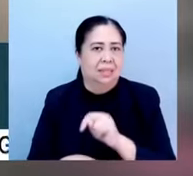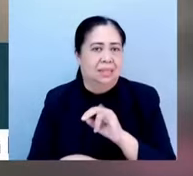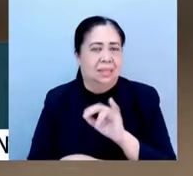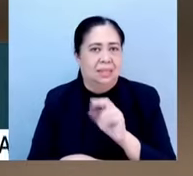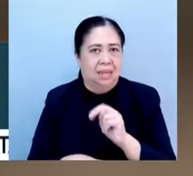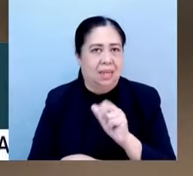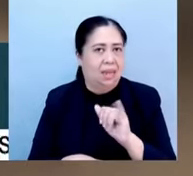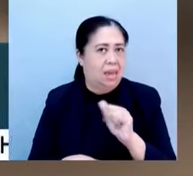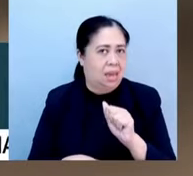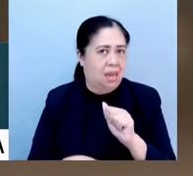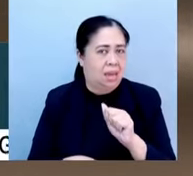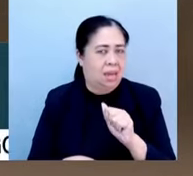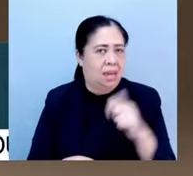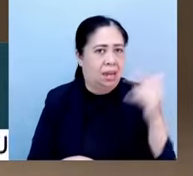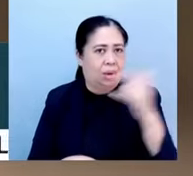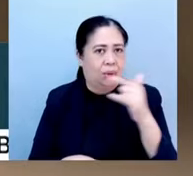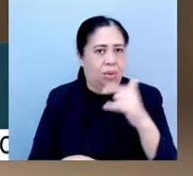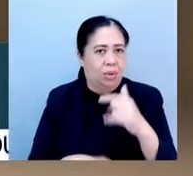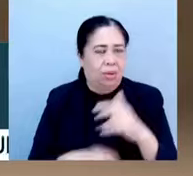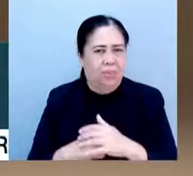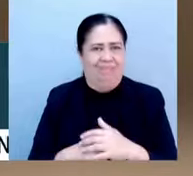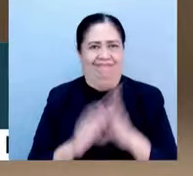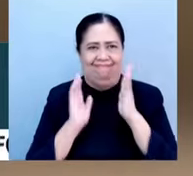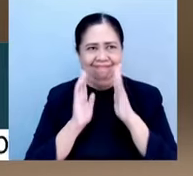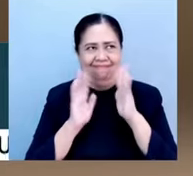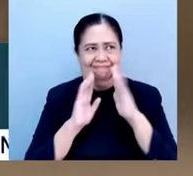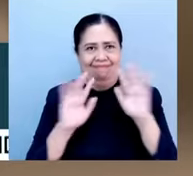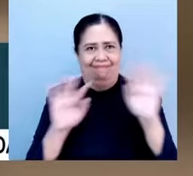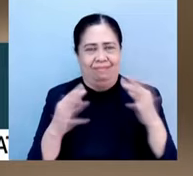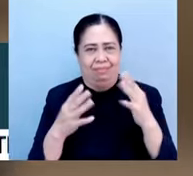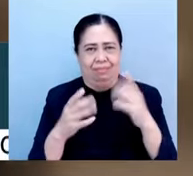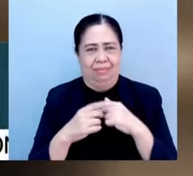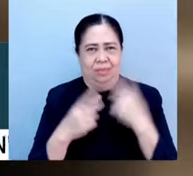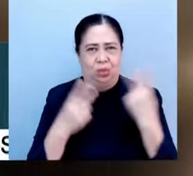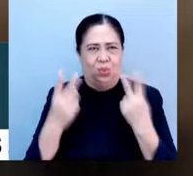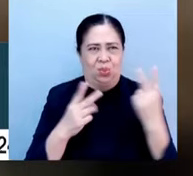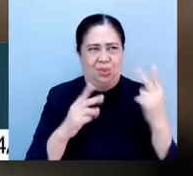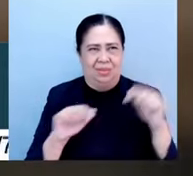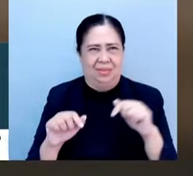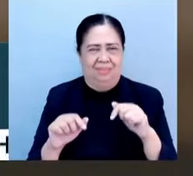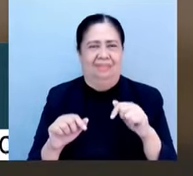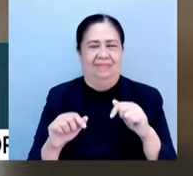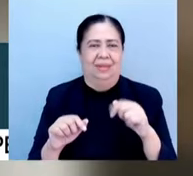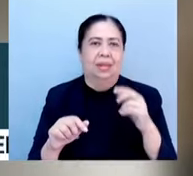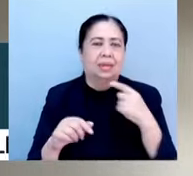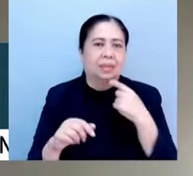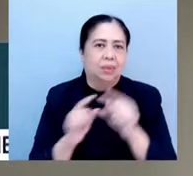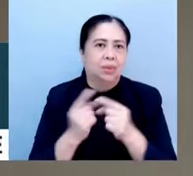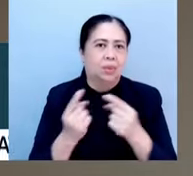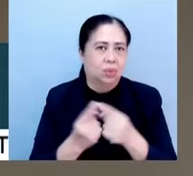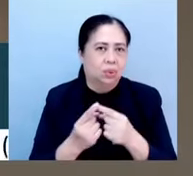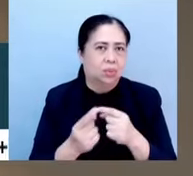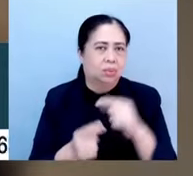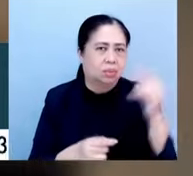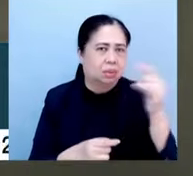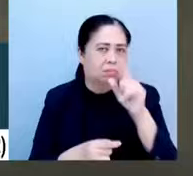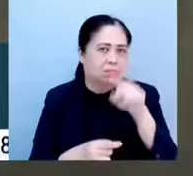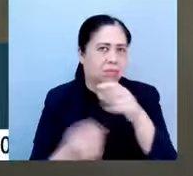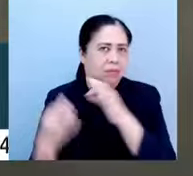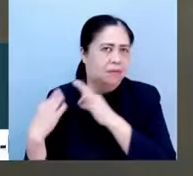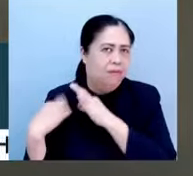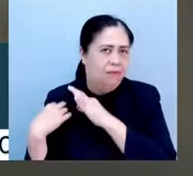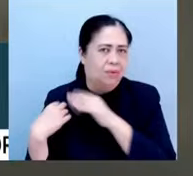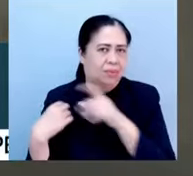Aquino International Airport are bad for the country's tourism sector. The group says airport authorities should be held accountable for